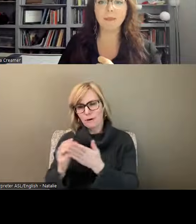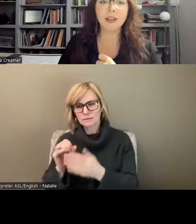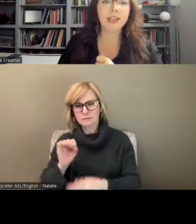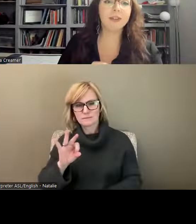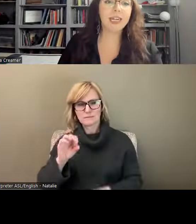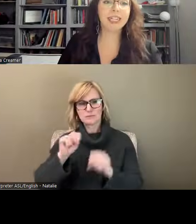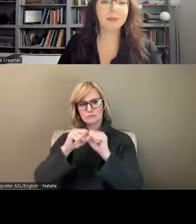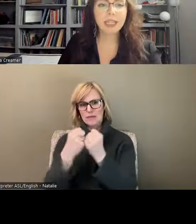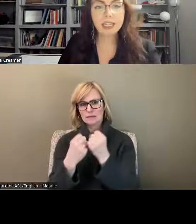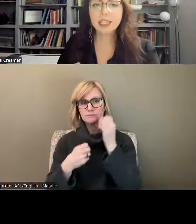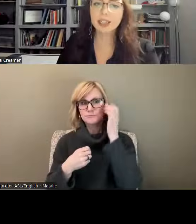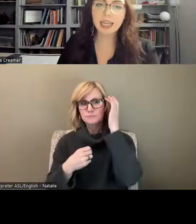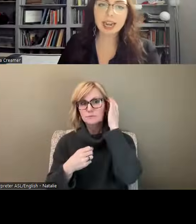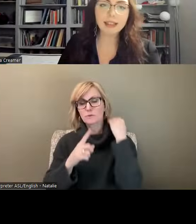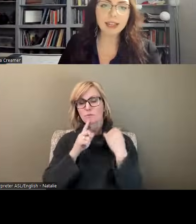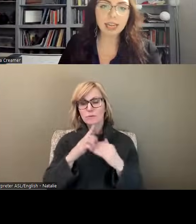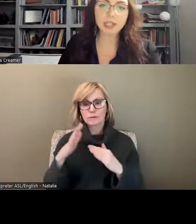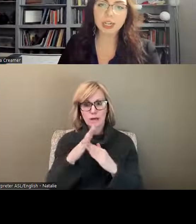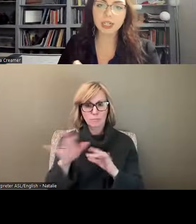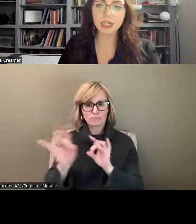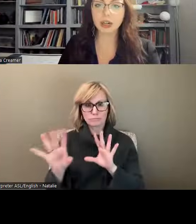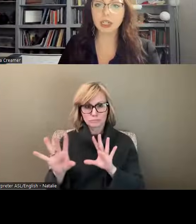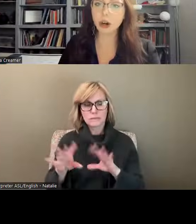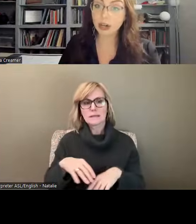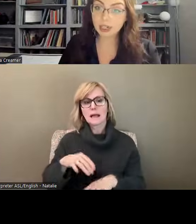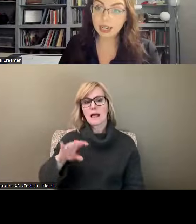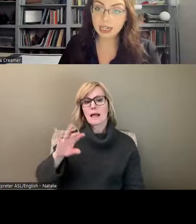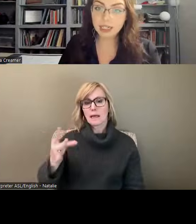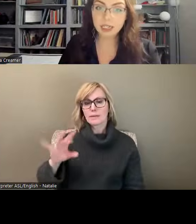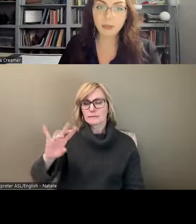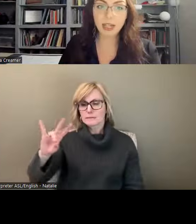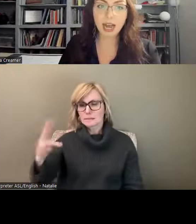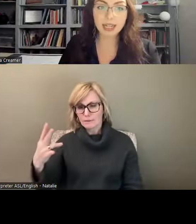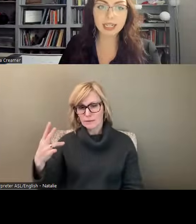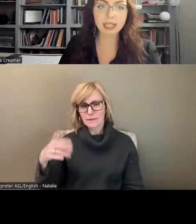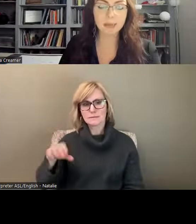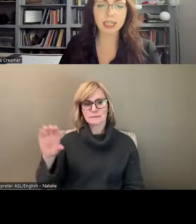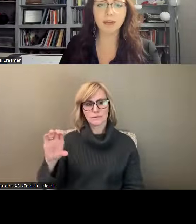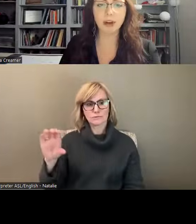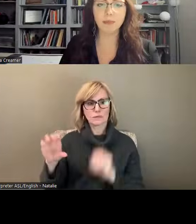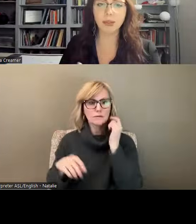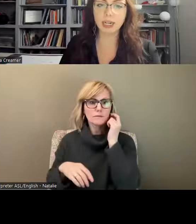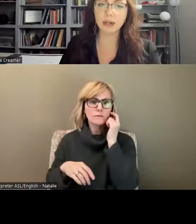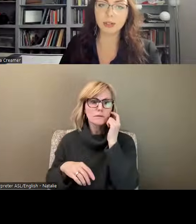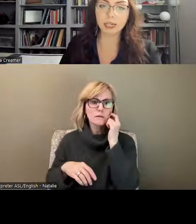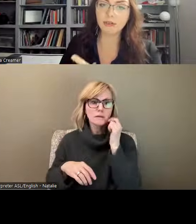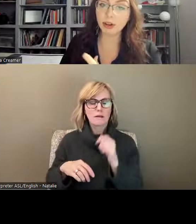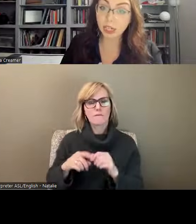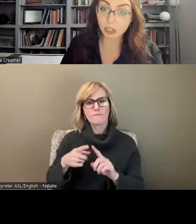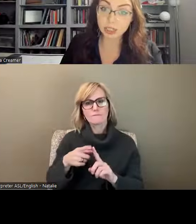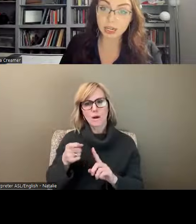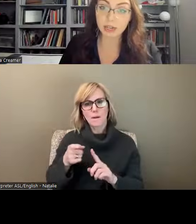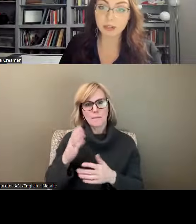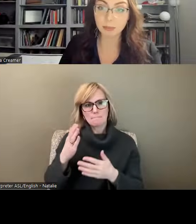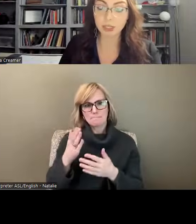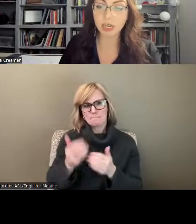way. It reached its peak in the 8th and 7th centuries under the Sargonid dynasty, with the highest estimates from Busanai Oded's